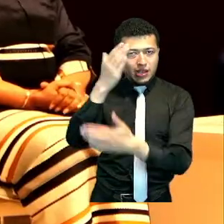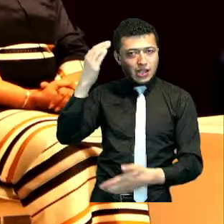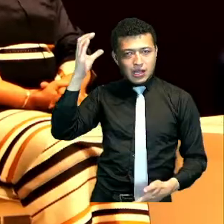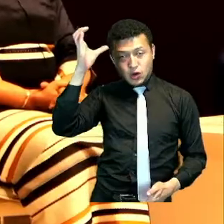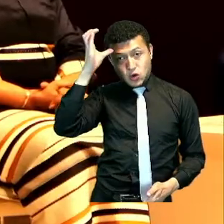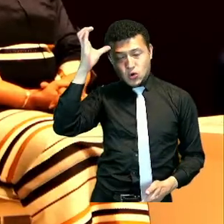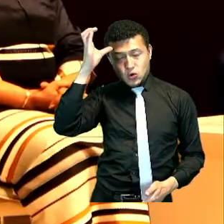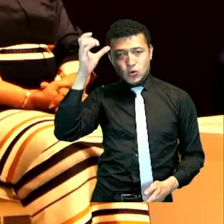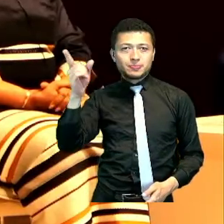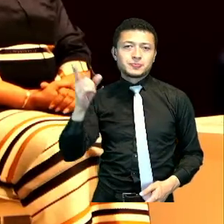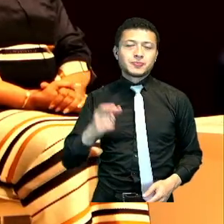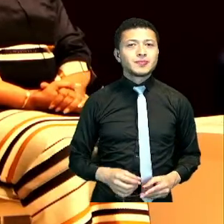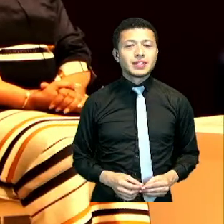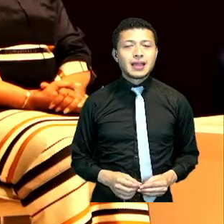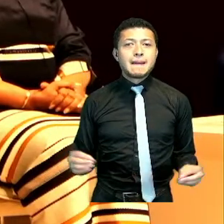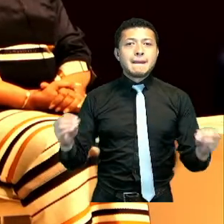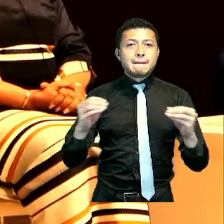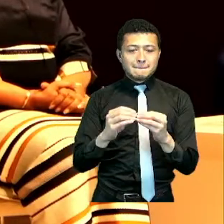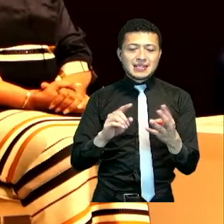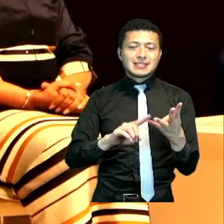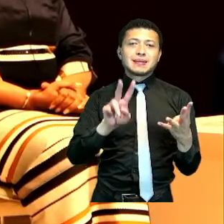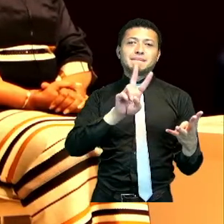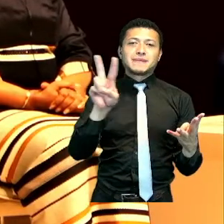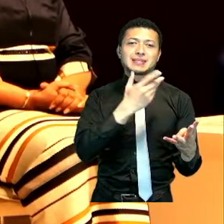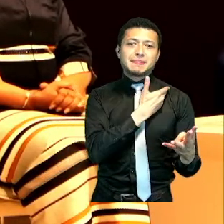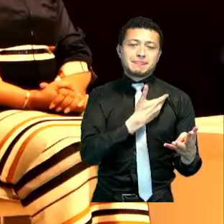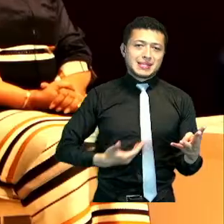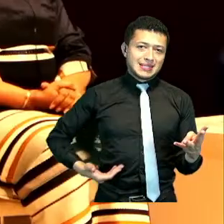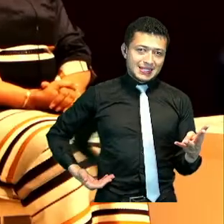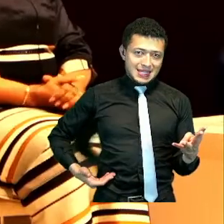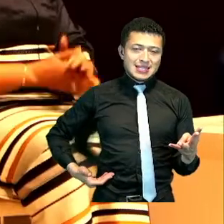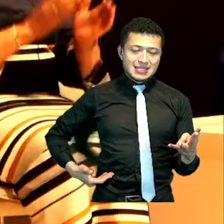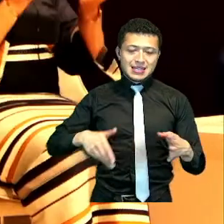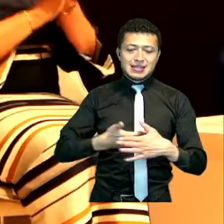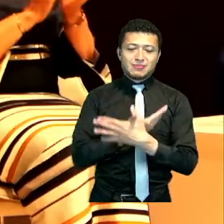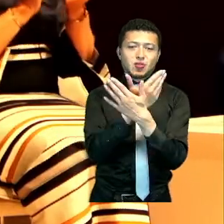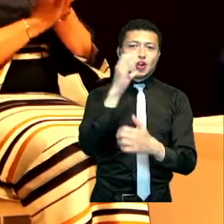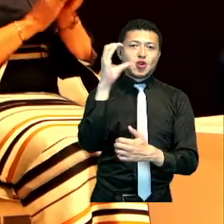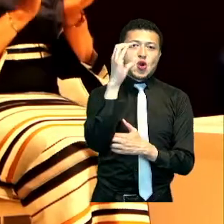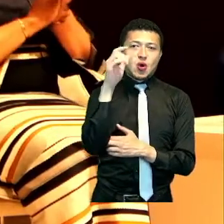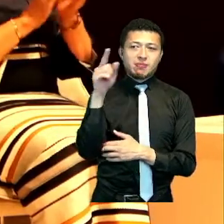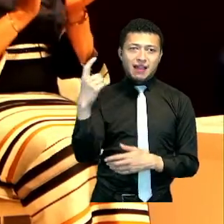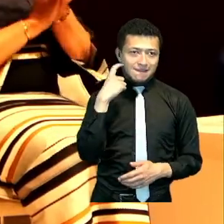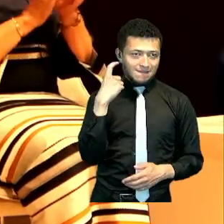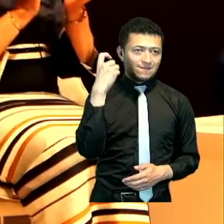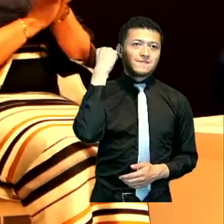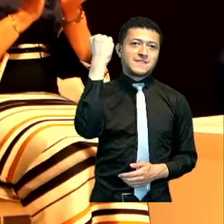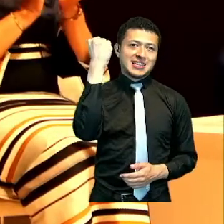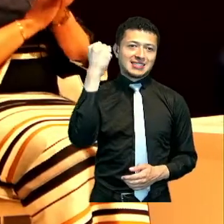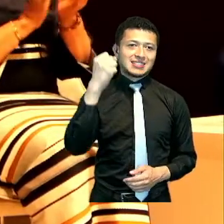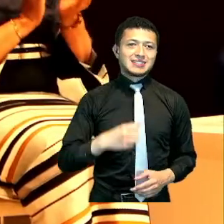Congo, and the Vice President of the Republic of Colombia, Francia Marquez Mina.